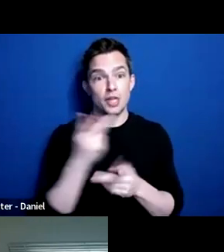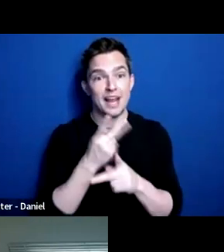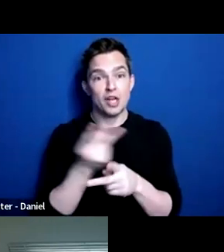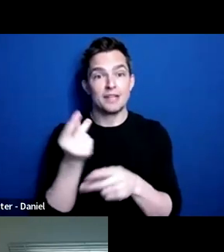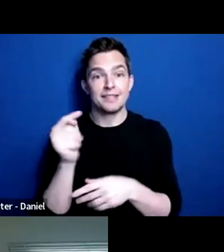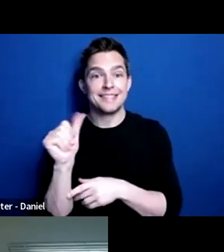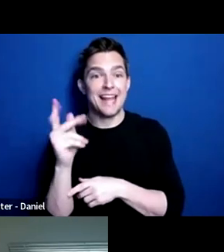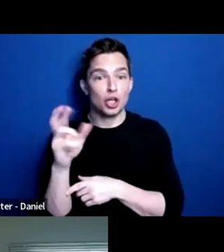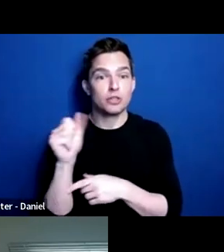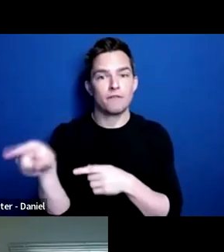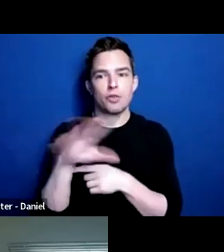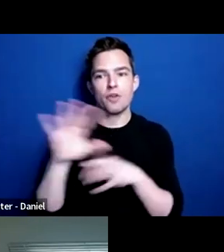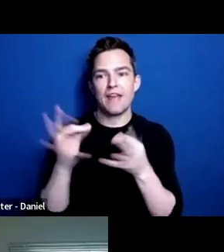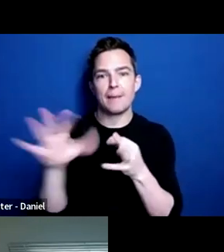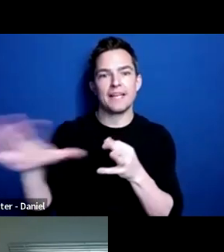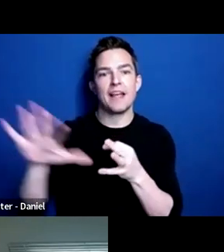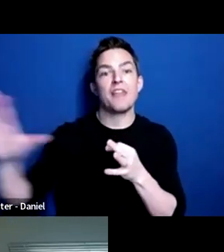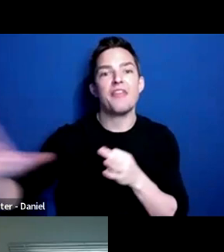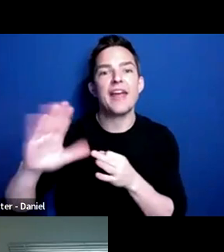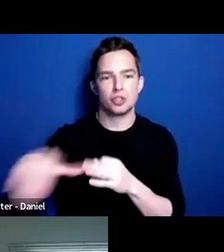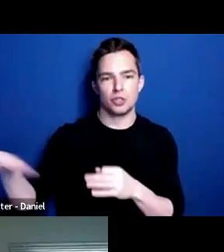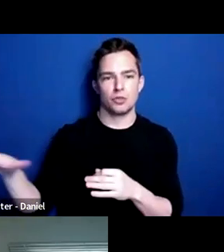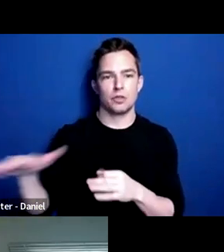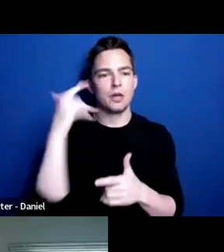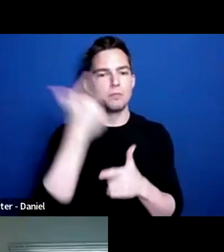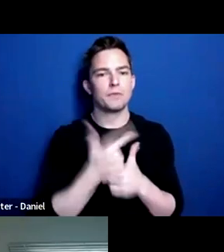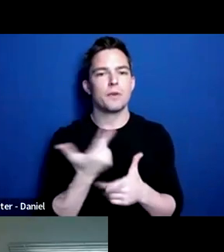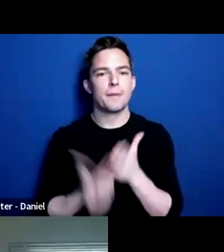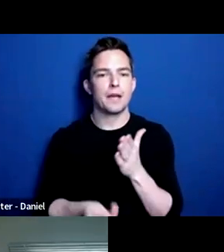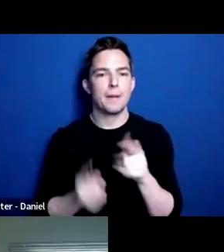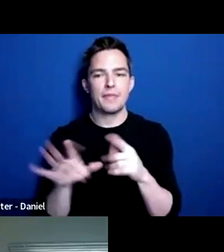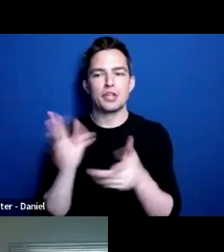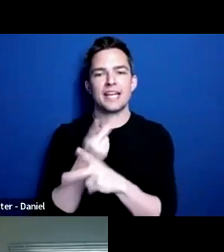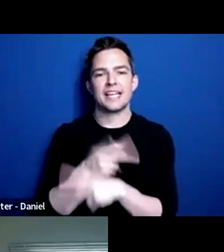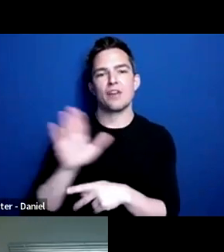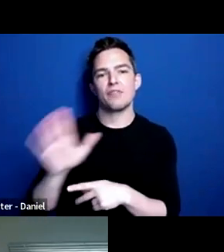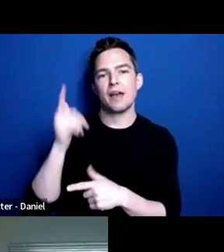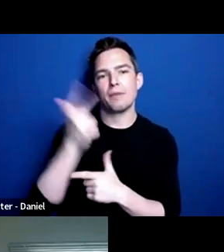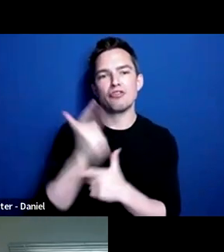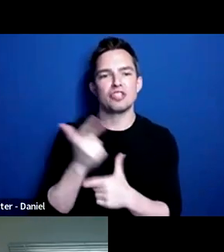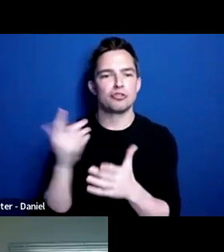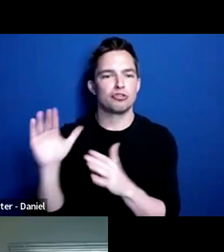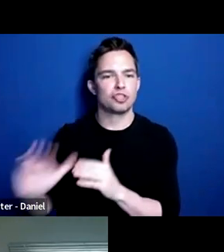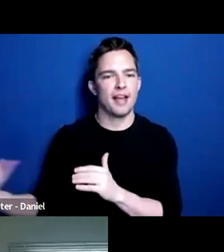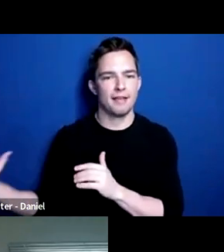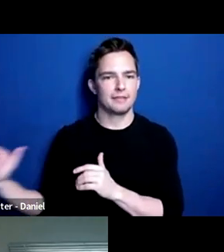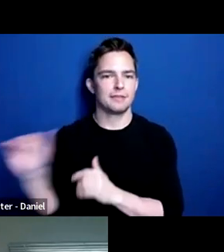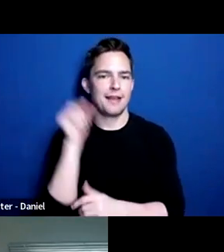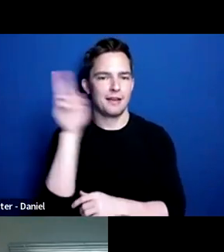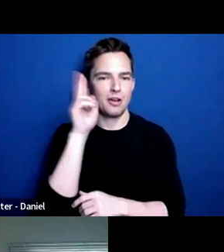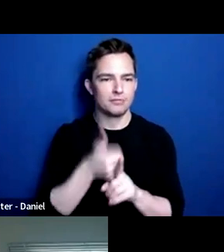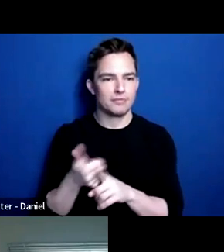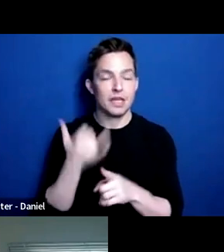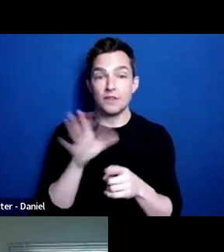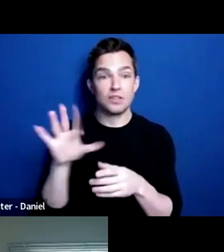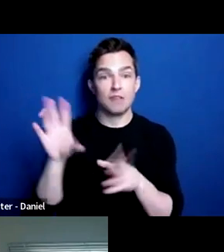their family's children, for example. They may have a sibling who's passed on, but they are taking care of that sibling's child. If that child doesn't count as their